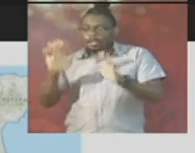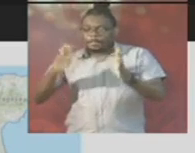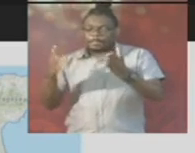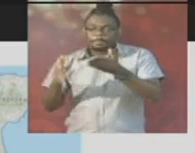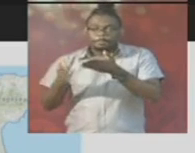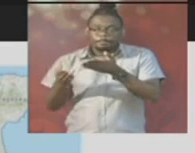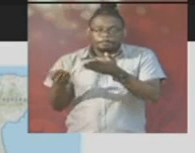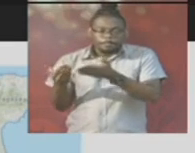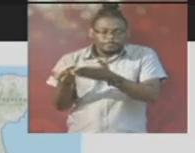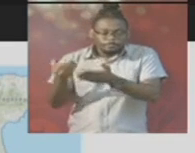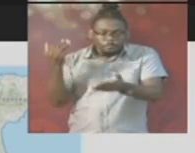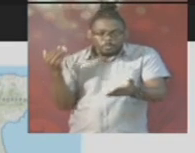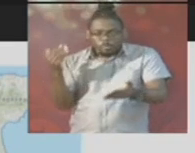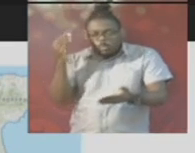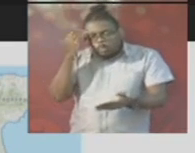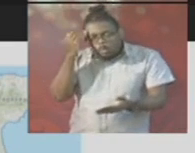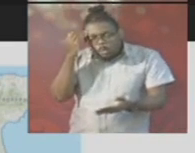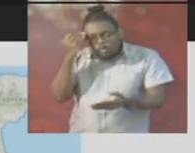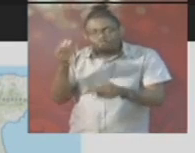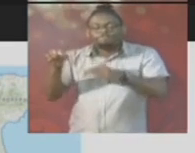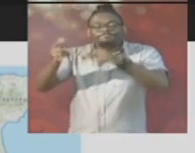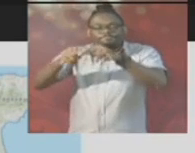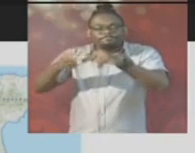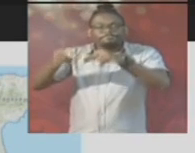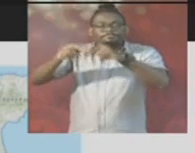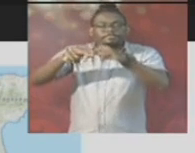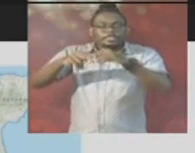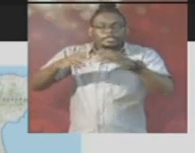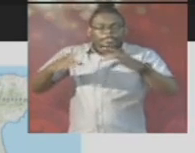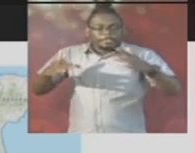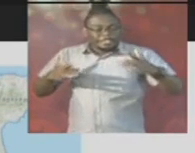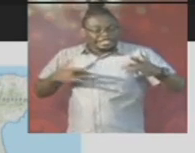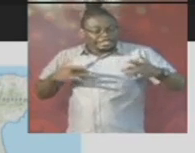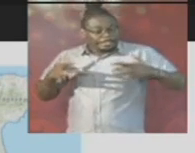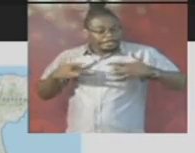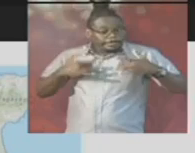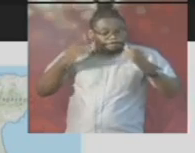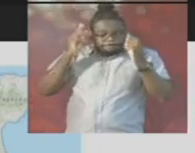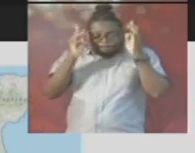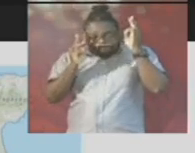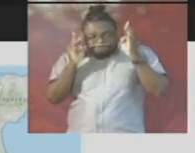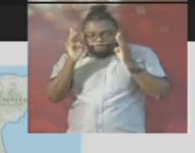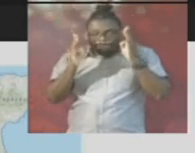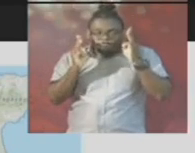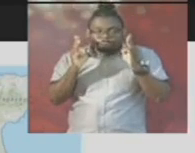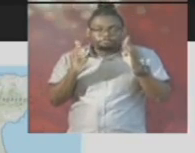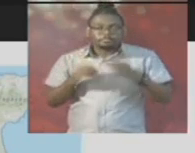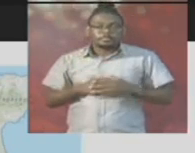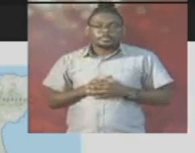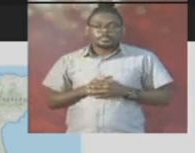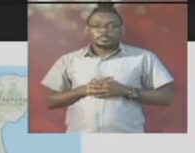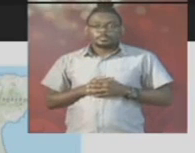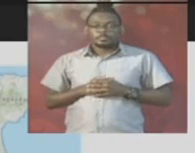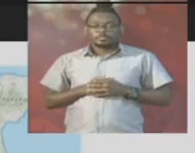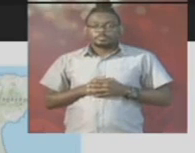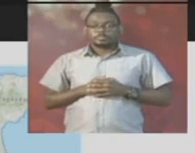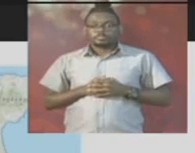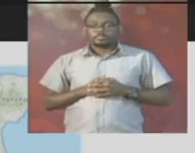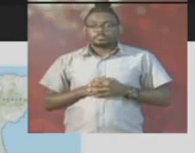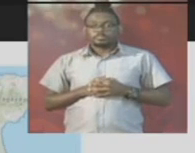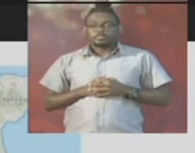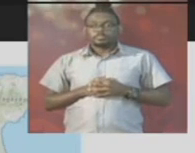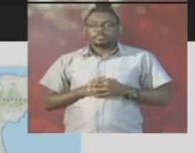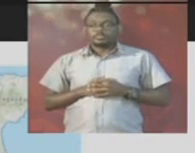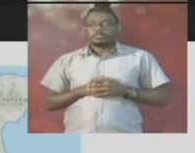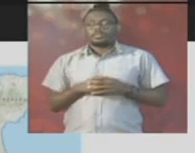that surge that we are concerned about. And this is the point at which we look at the pattern of distribution. The patterns of distribution